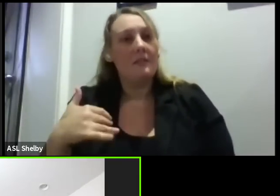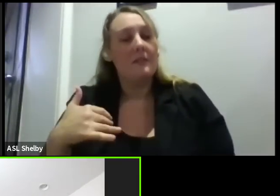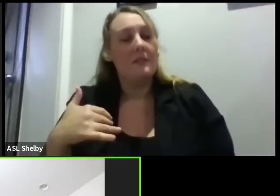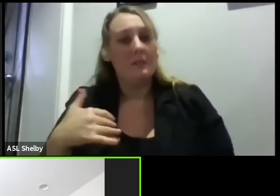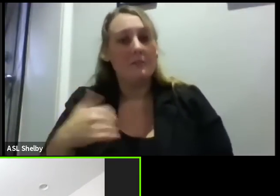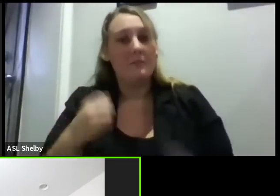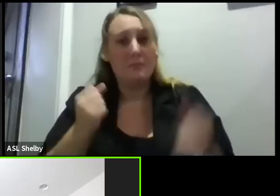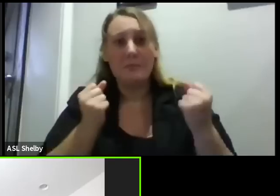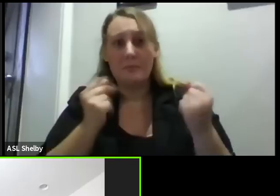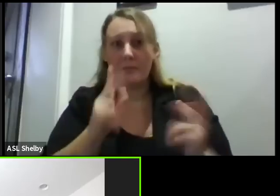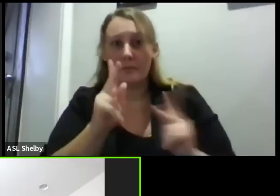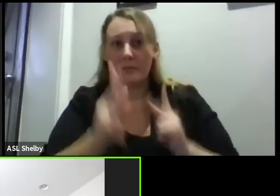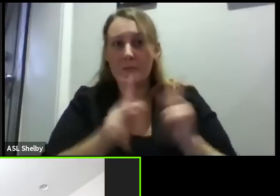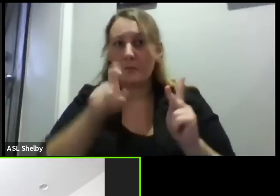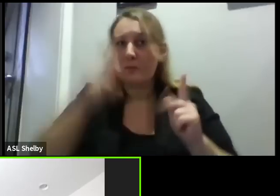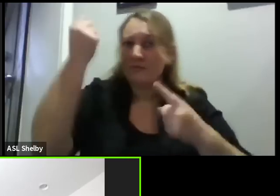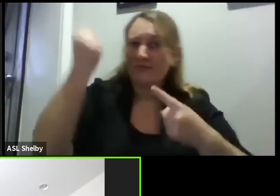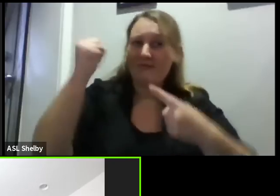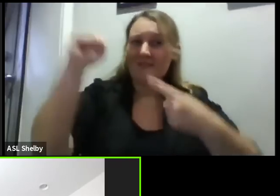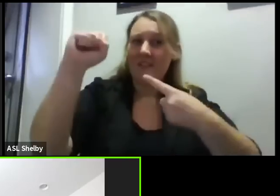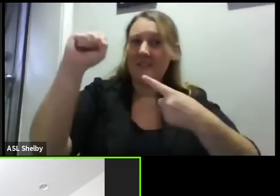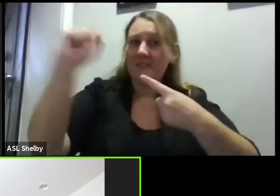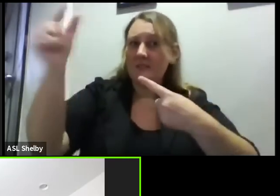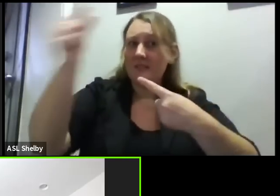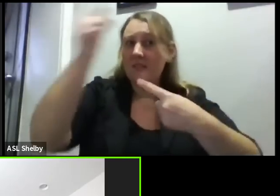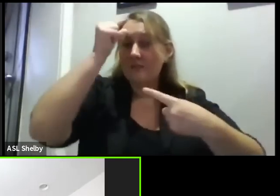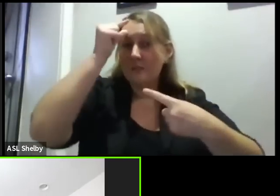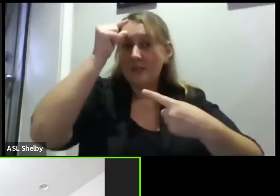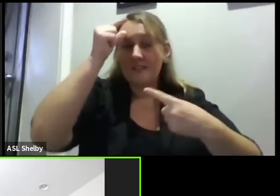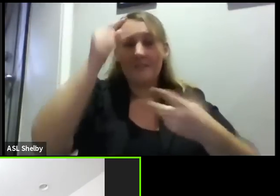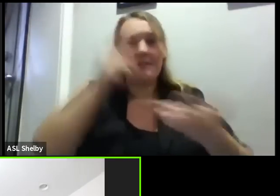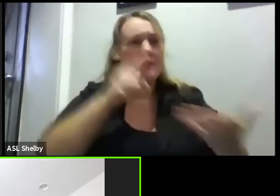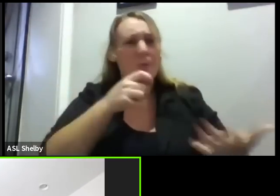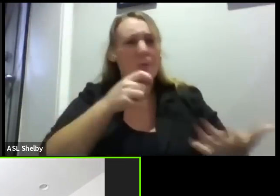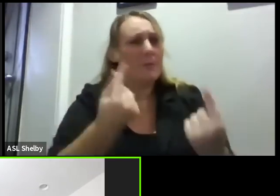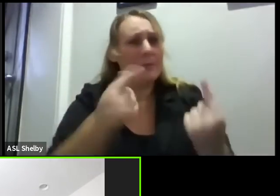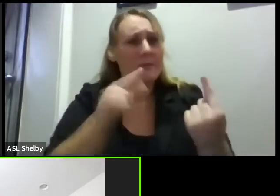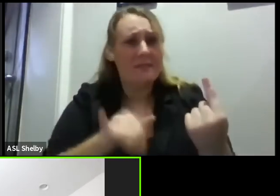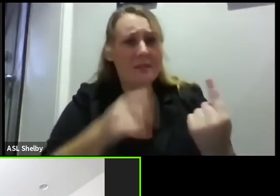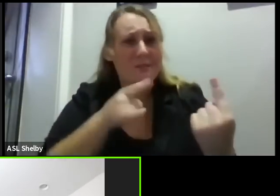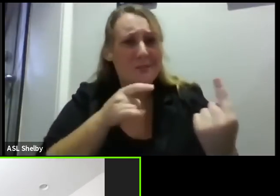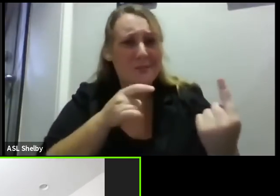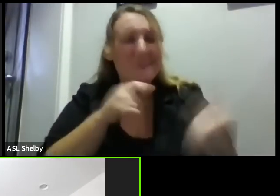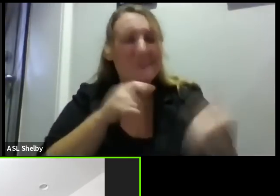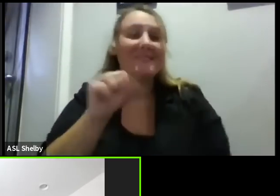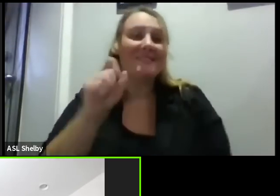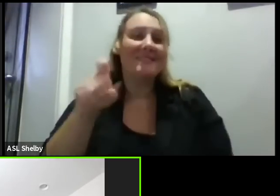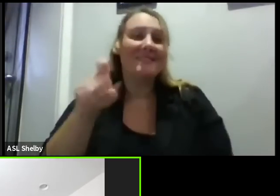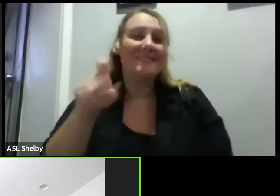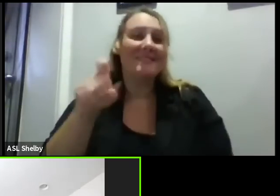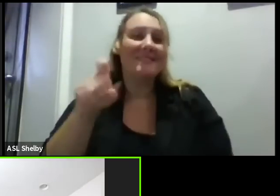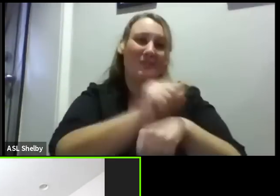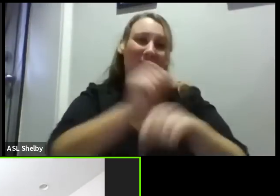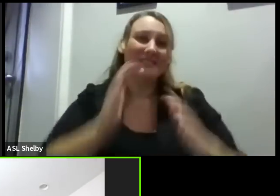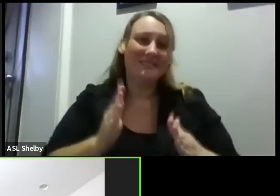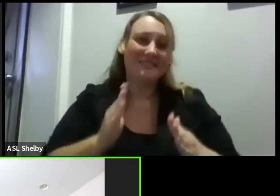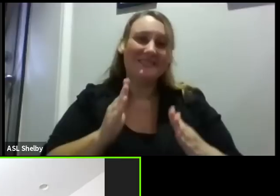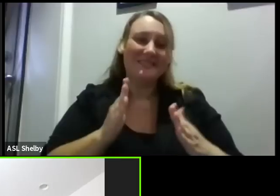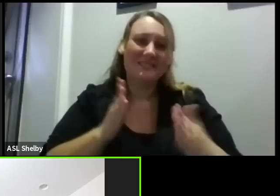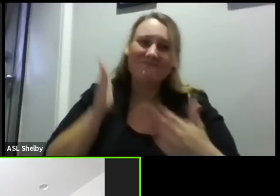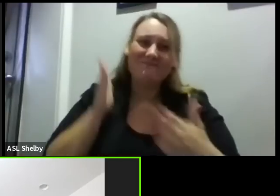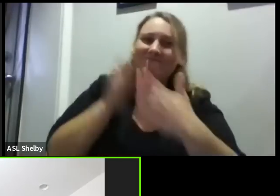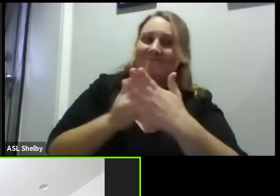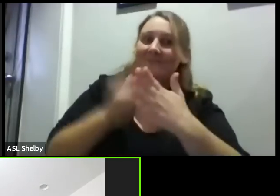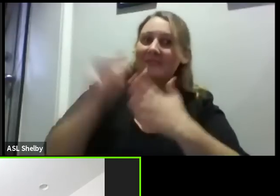for what the epidemic was, it was us, it was sex workers, it was queer sex workers who provided care for each other,